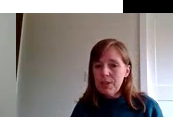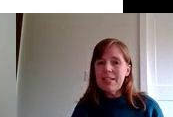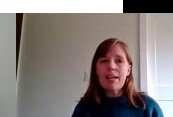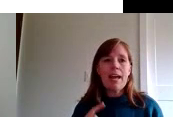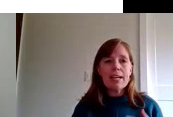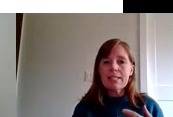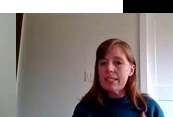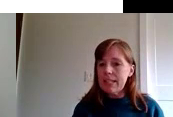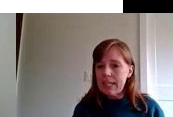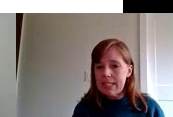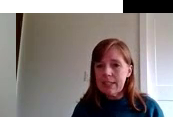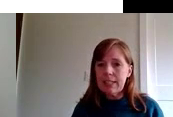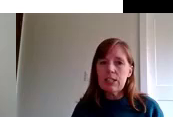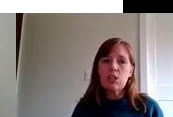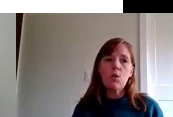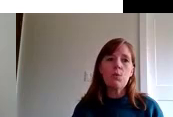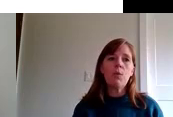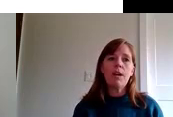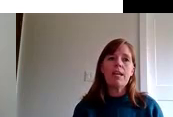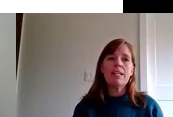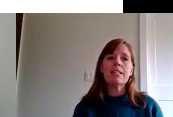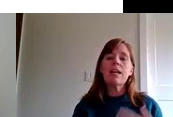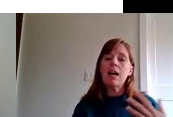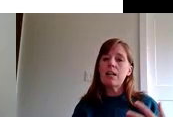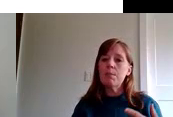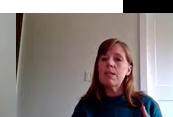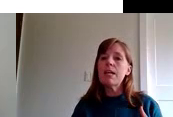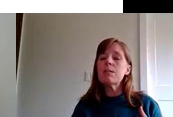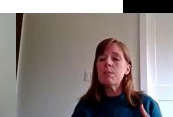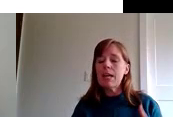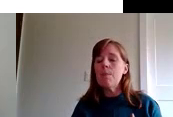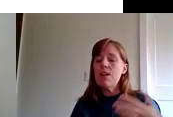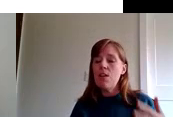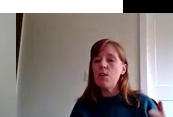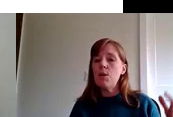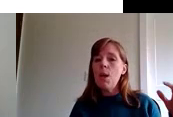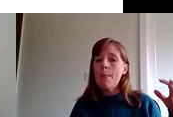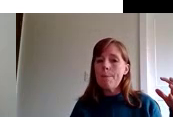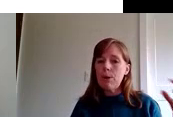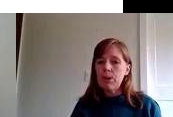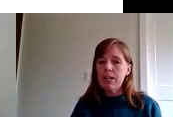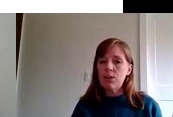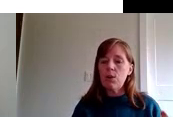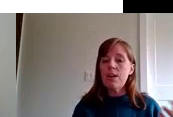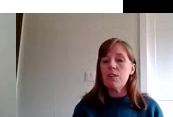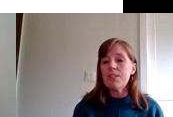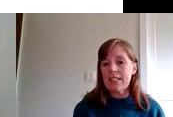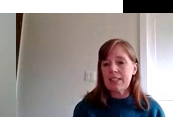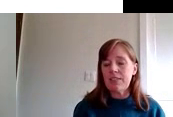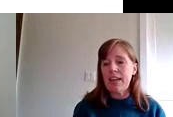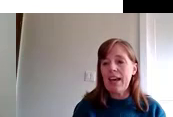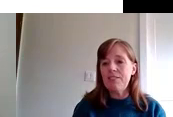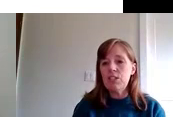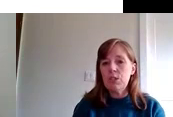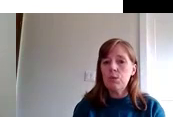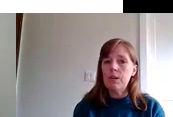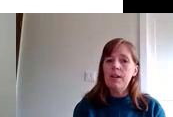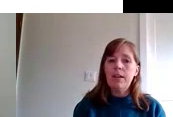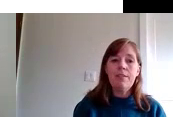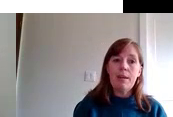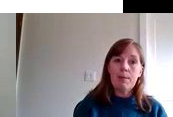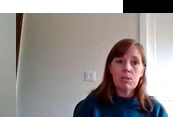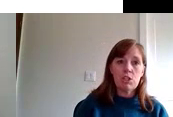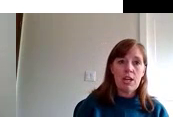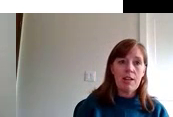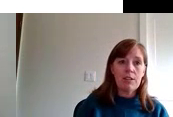remember to do it and access it easily, so that way it's doesn't become another burden or another task that they have to